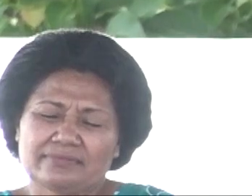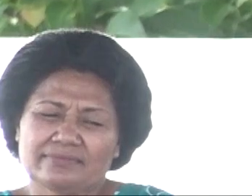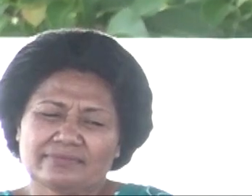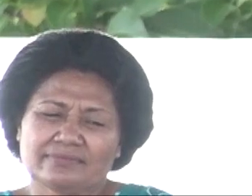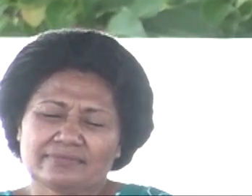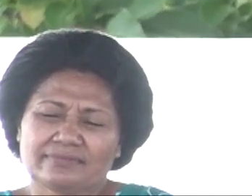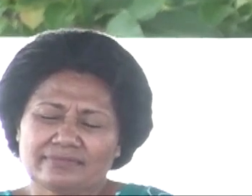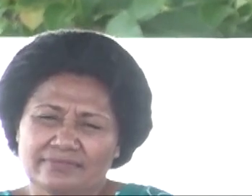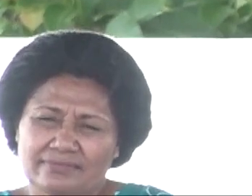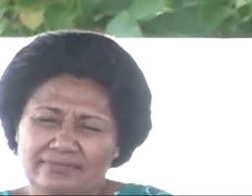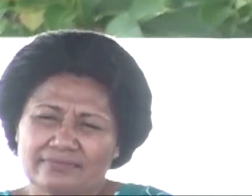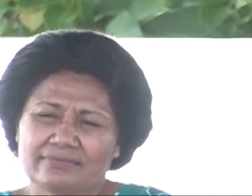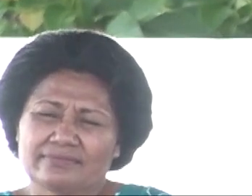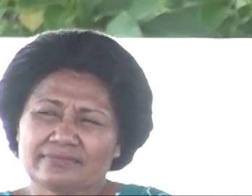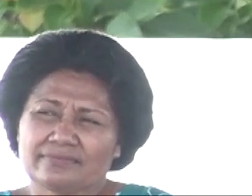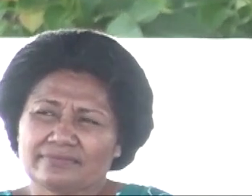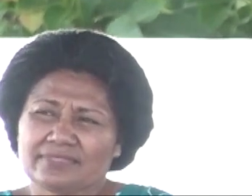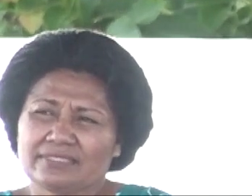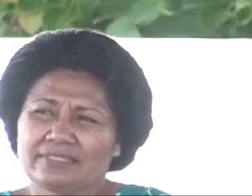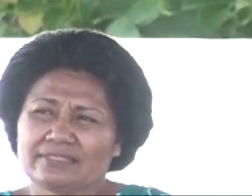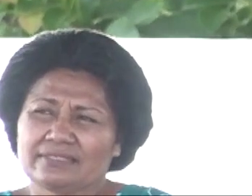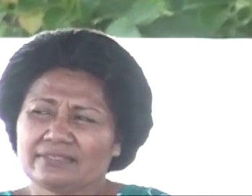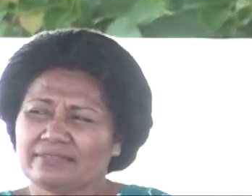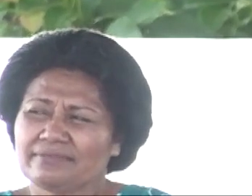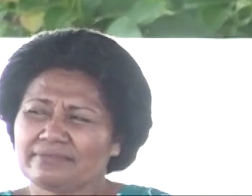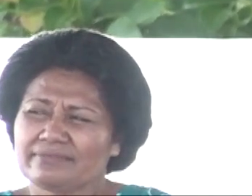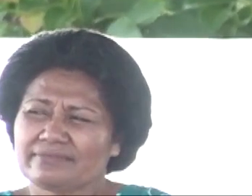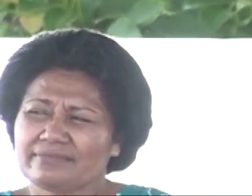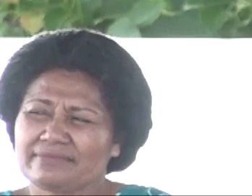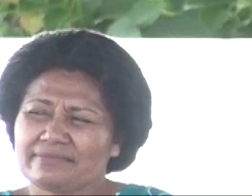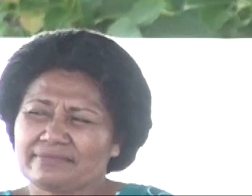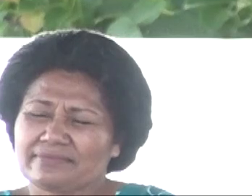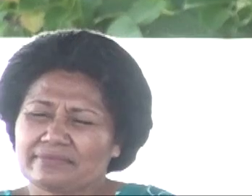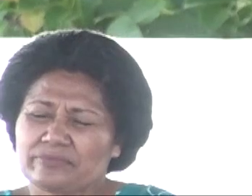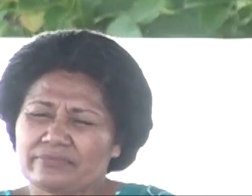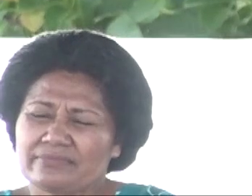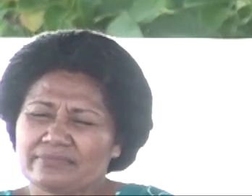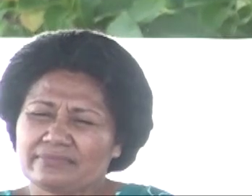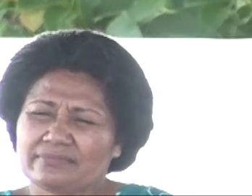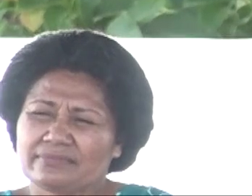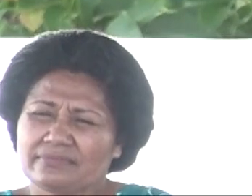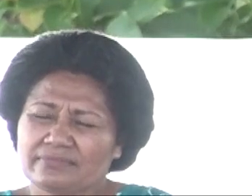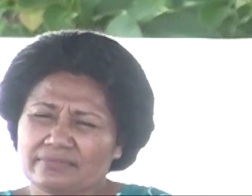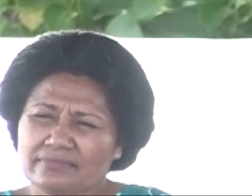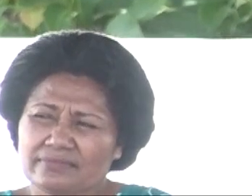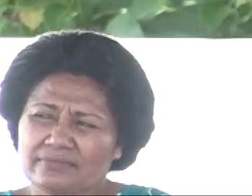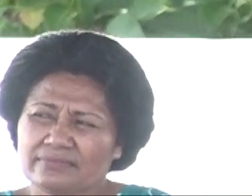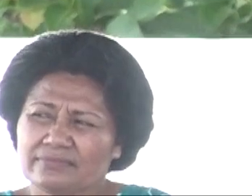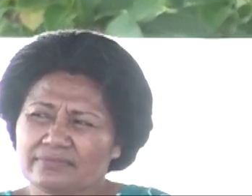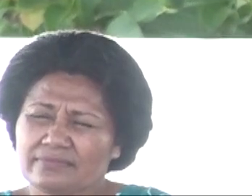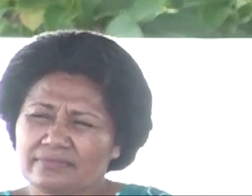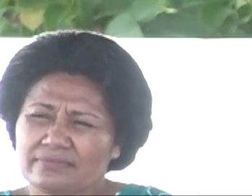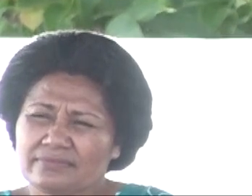Naravuka welcomes you as the host of this Camporee. I appreciate your participation, and I sincerely